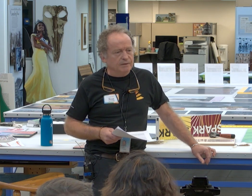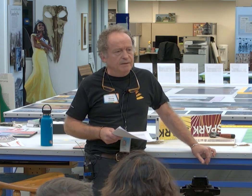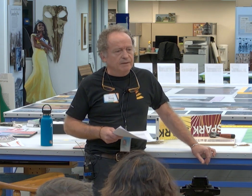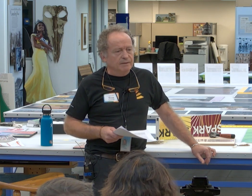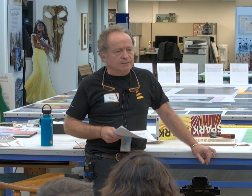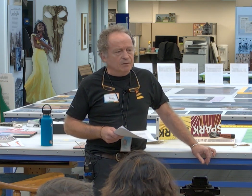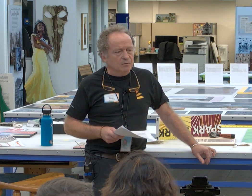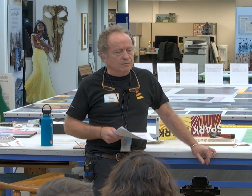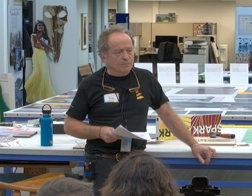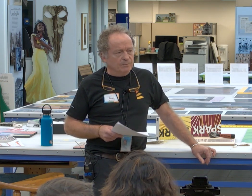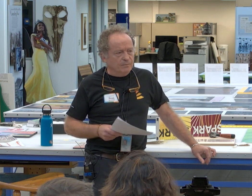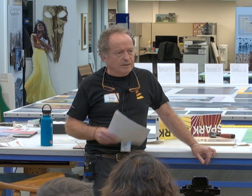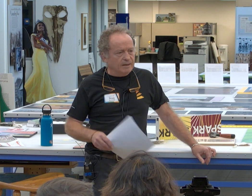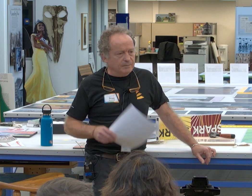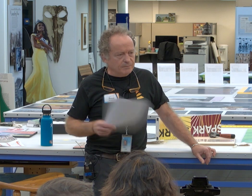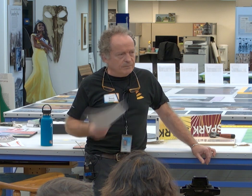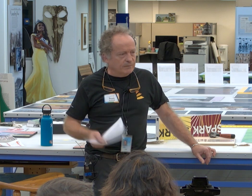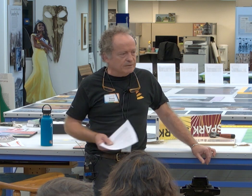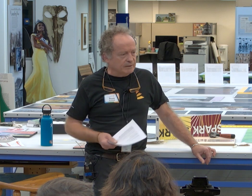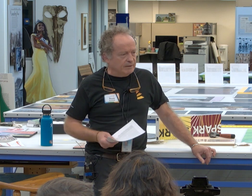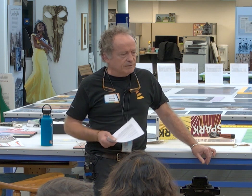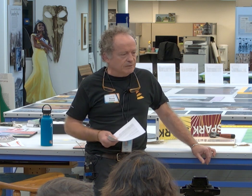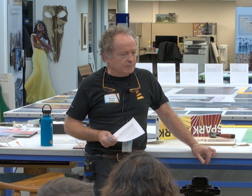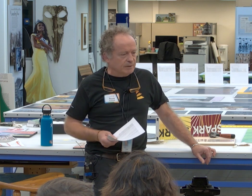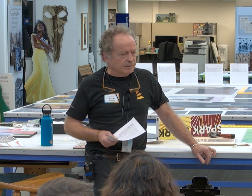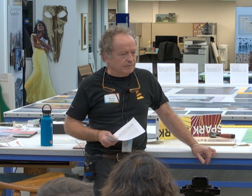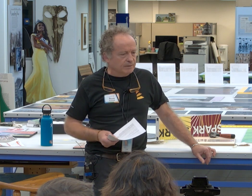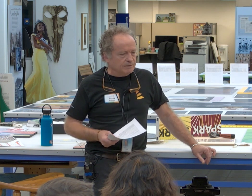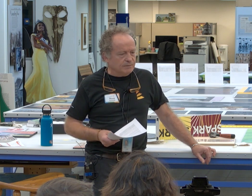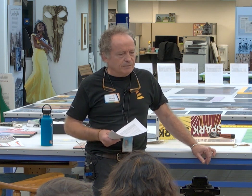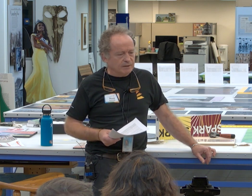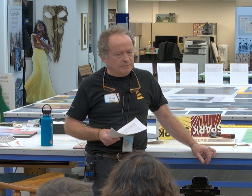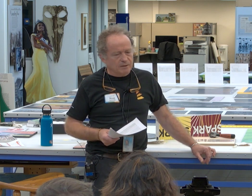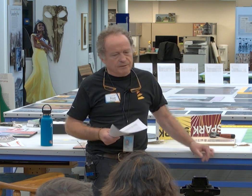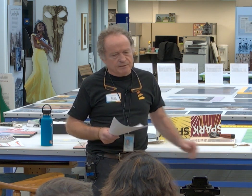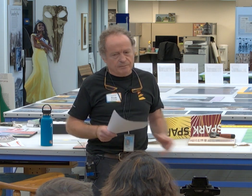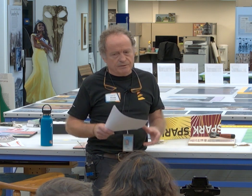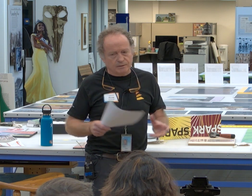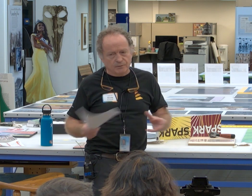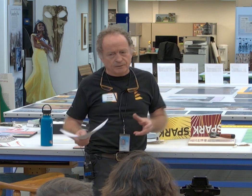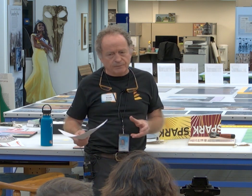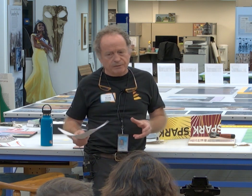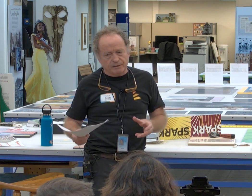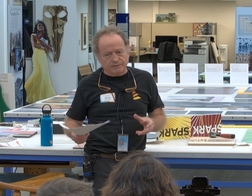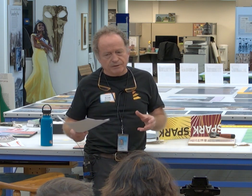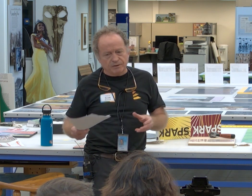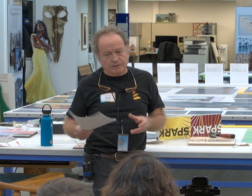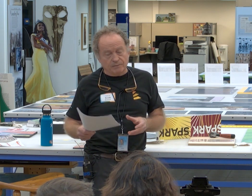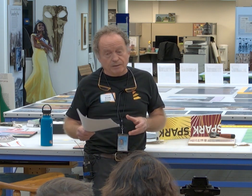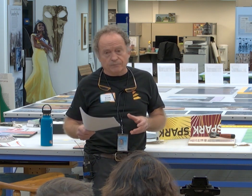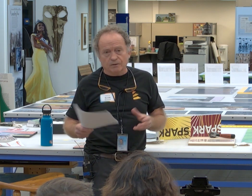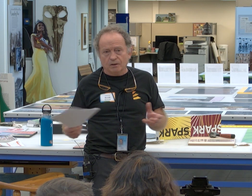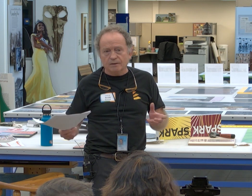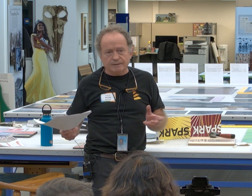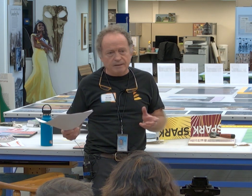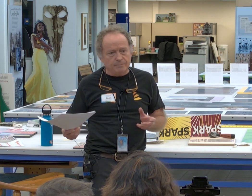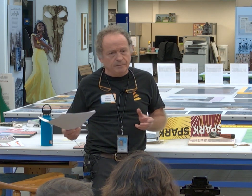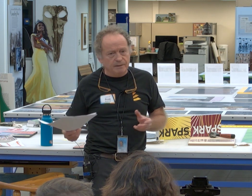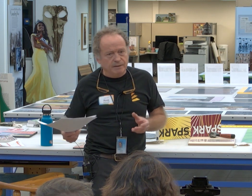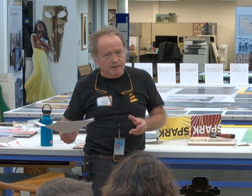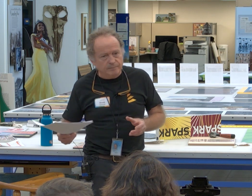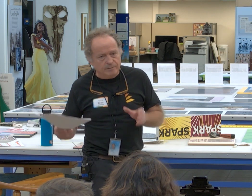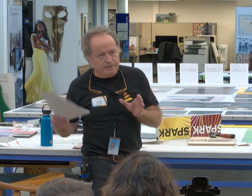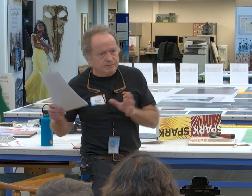use. So my investigation has been, let's think about exhibits a little differently. Is it going to be around for a long